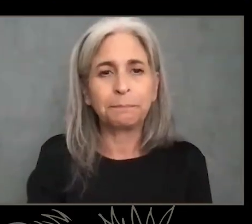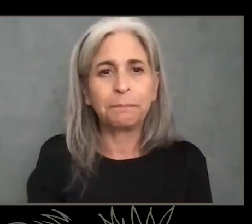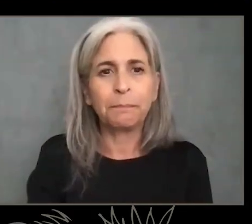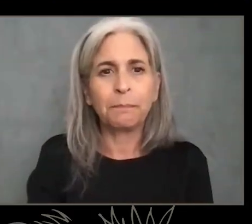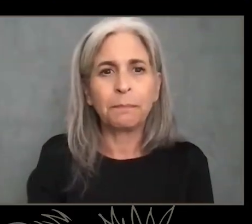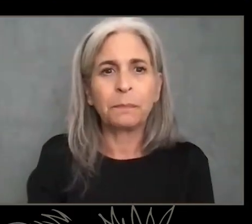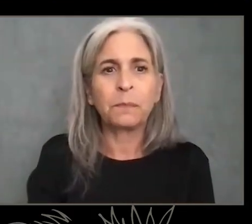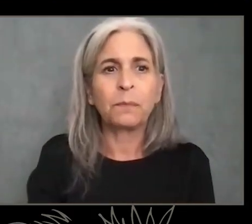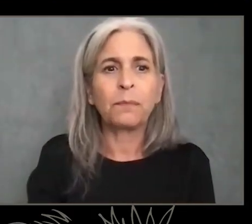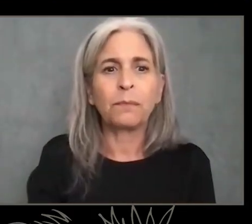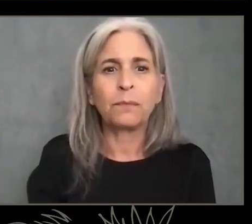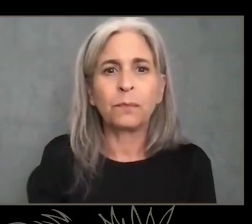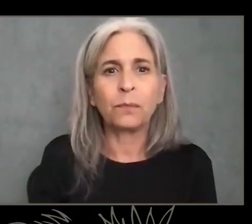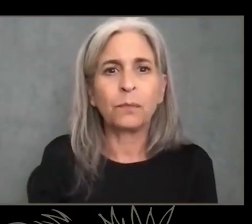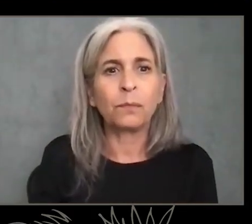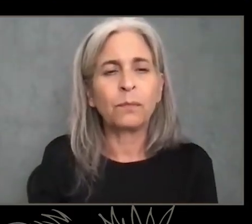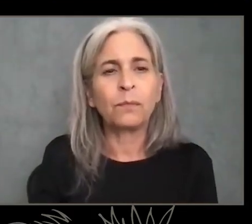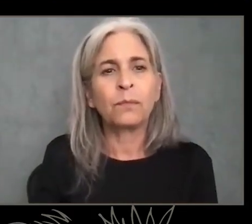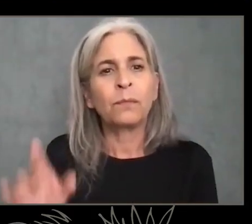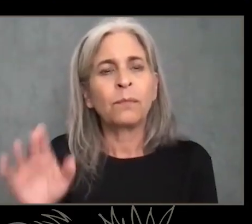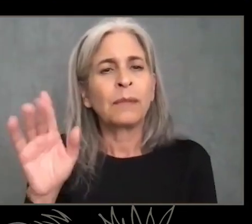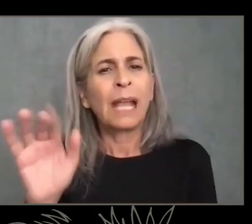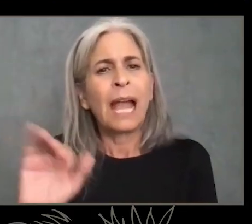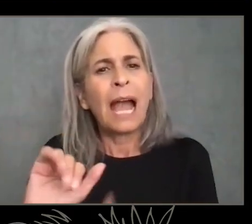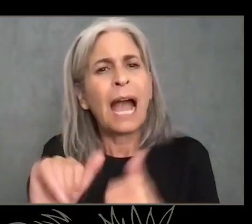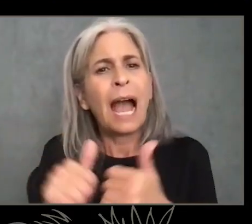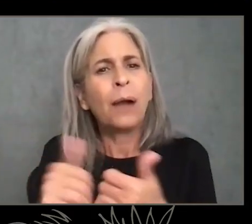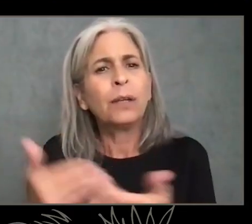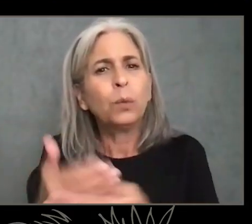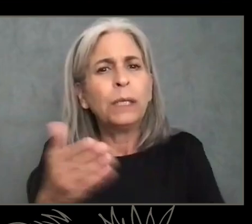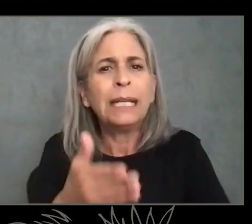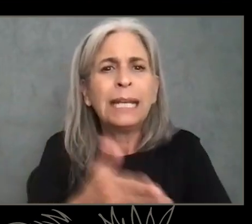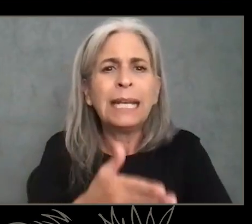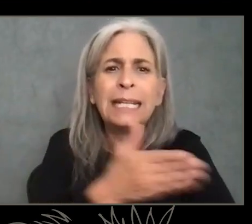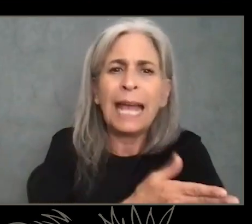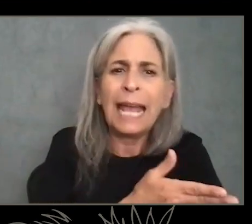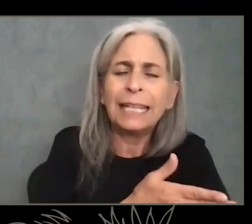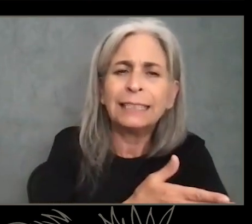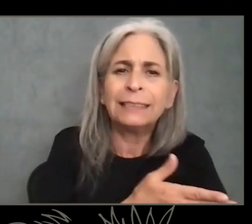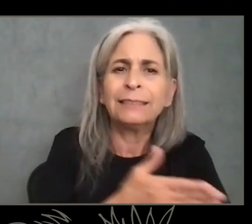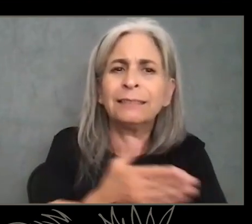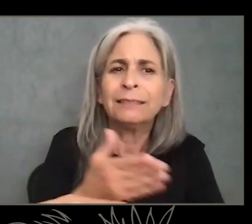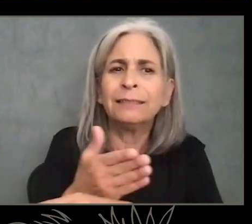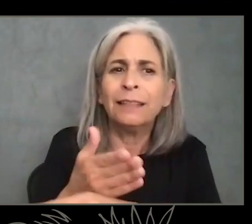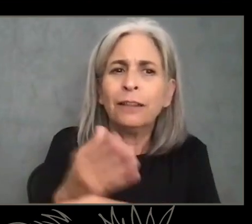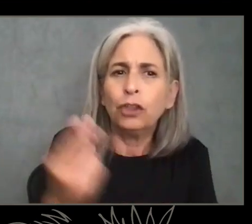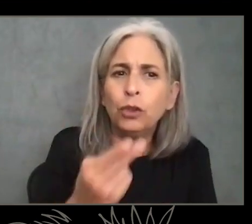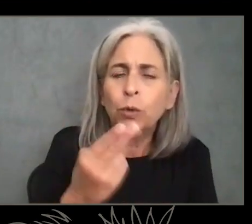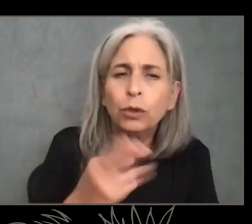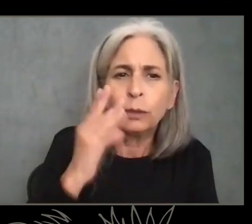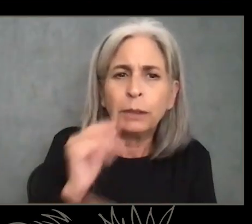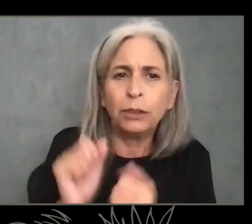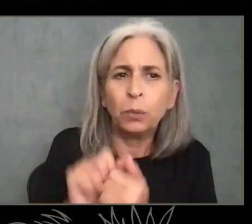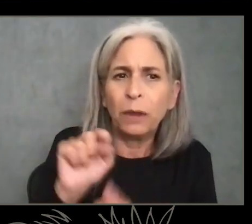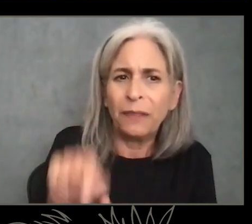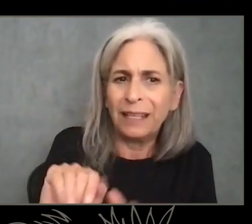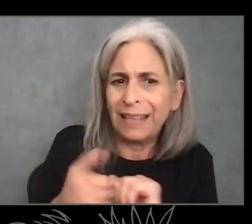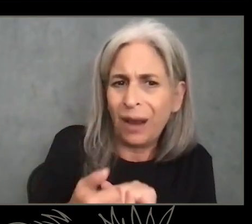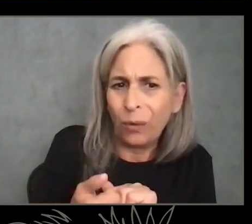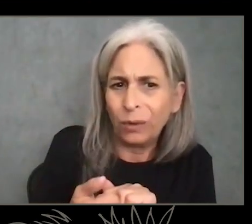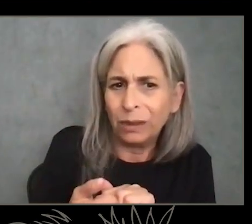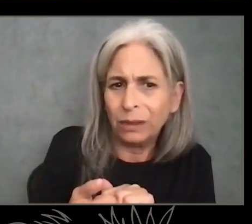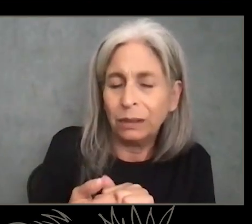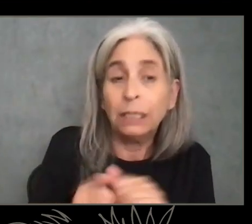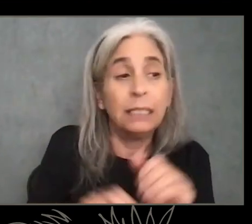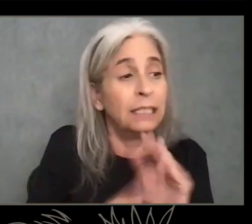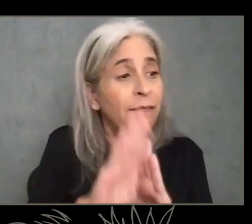at Orama, we have been thinking, like, how can we enhance this? Like, how do we enhance the user experience with it? And we are